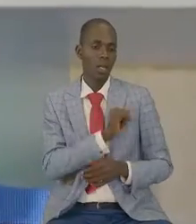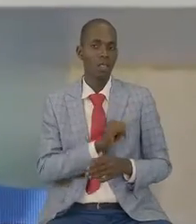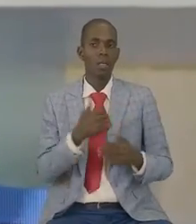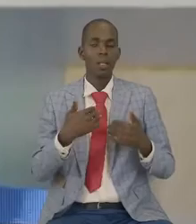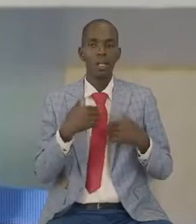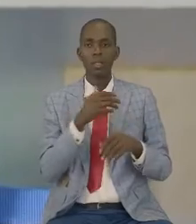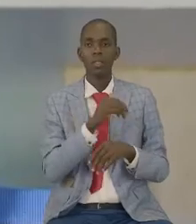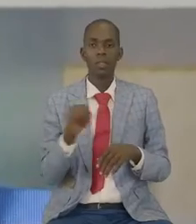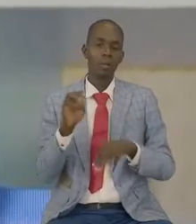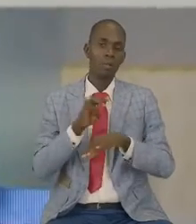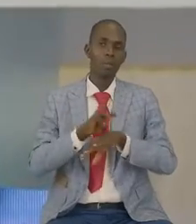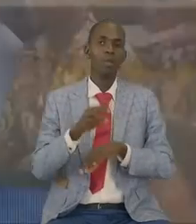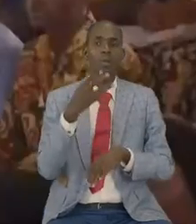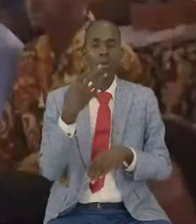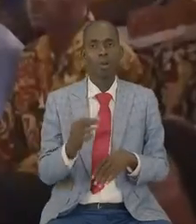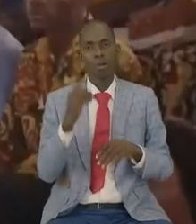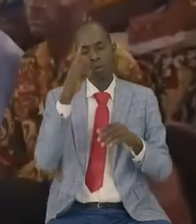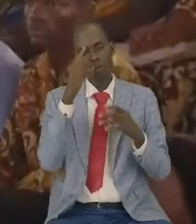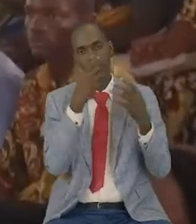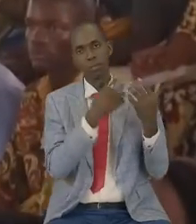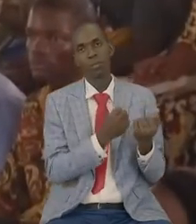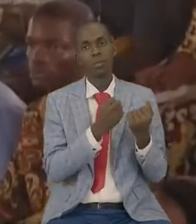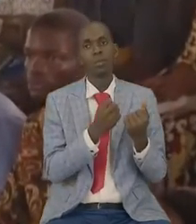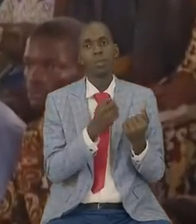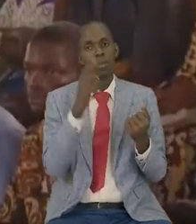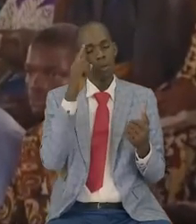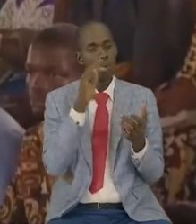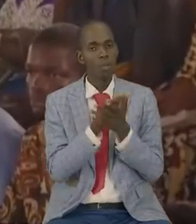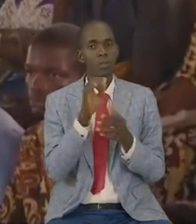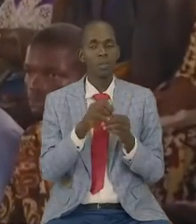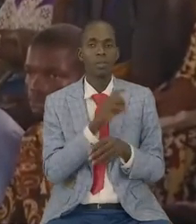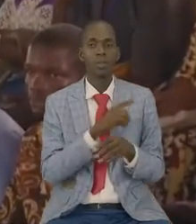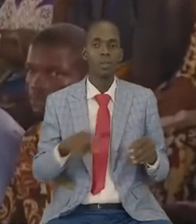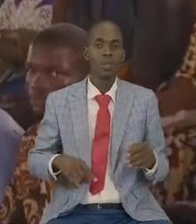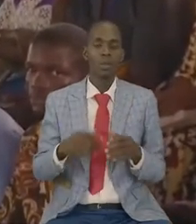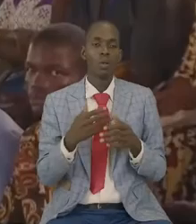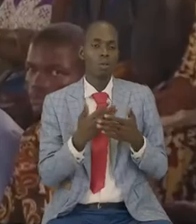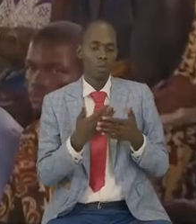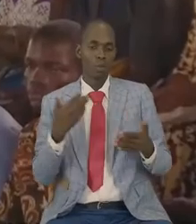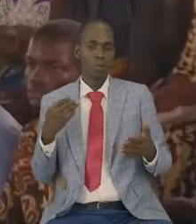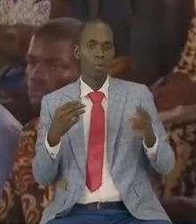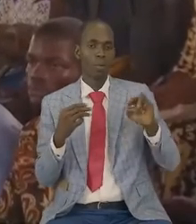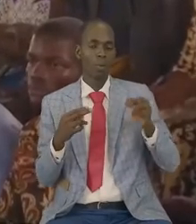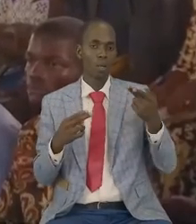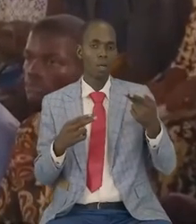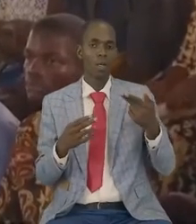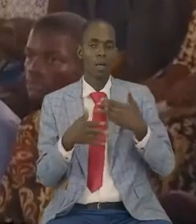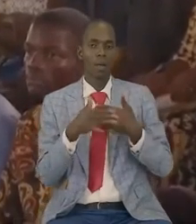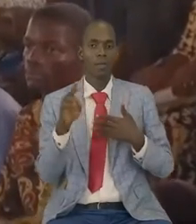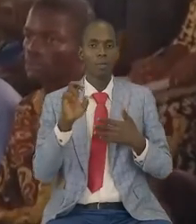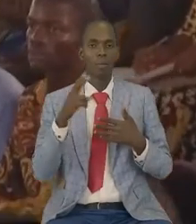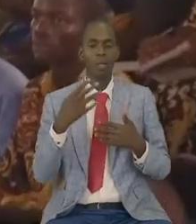ministry of trust before Mara, at Mara, and beyond Mara. We're looking